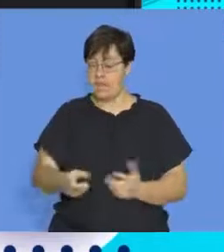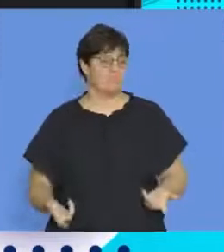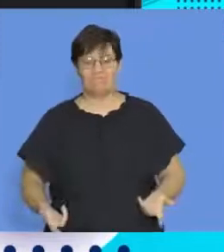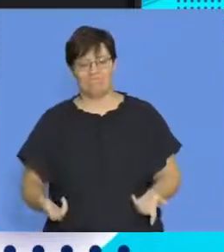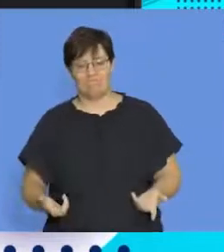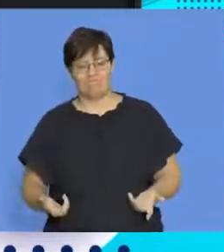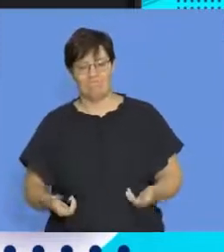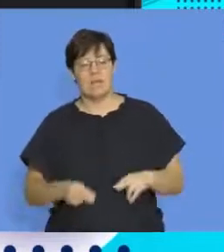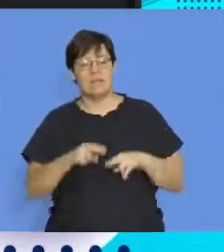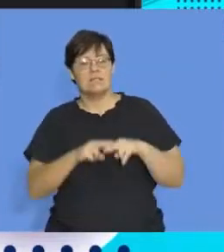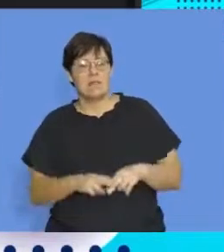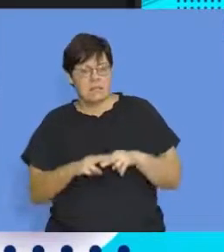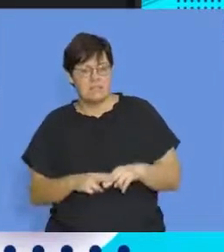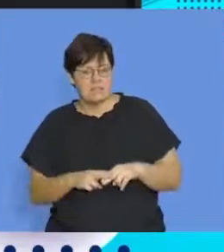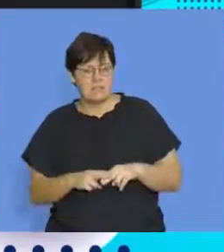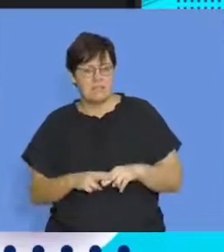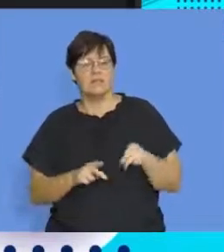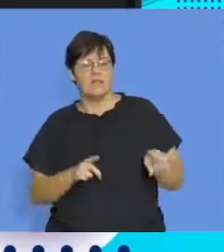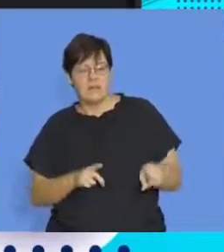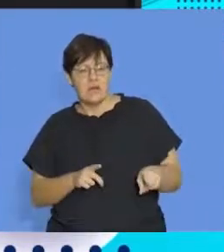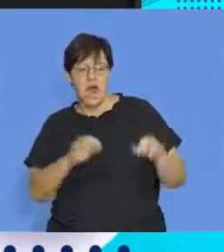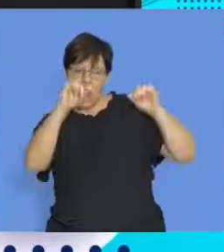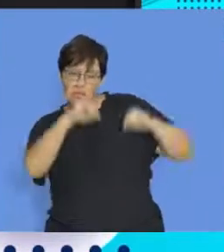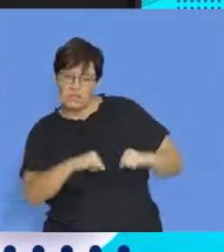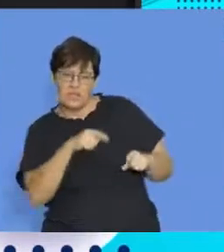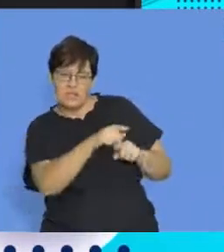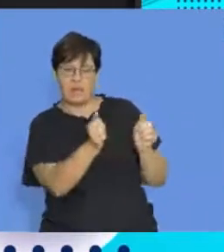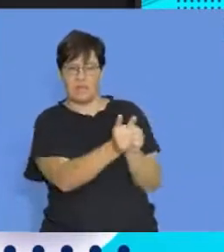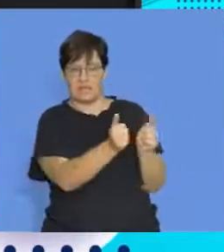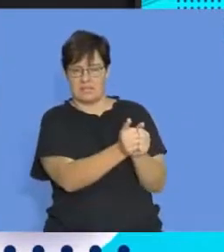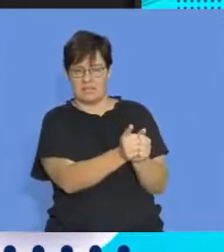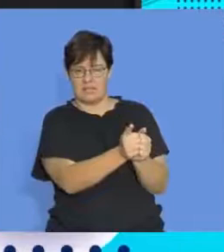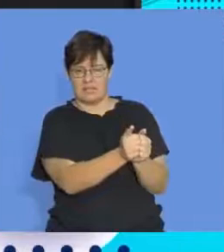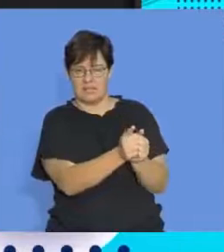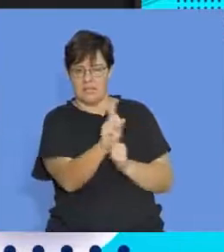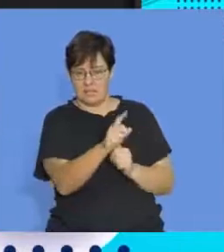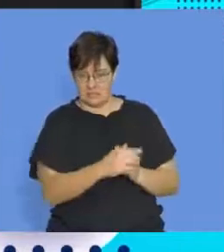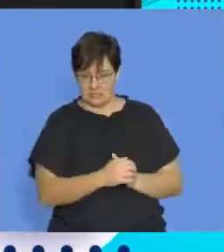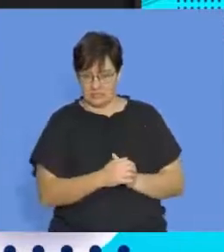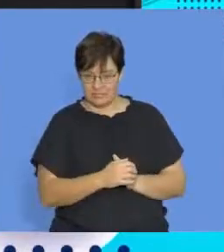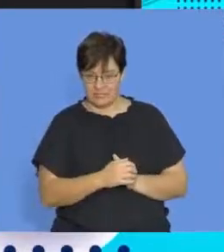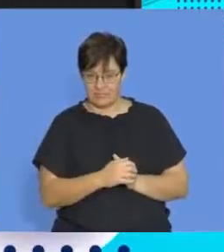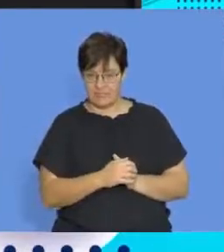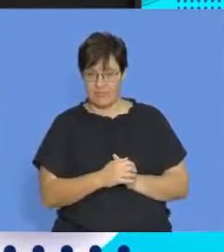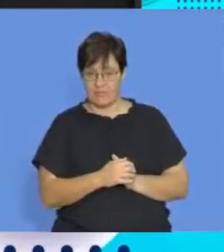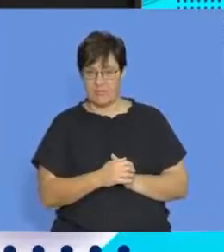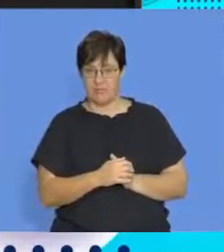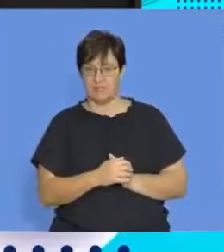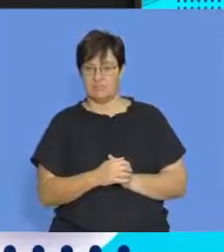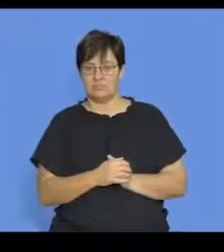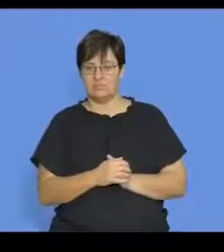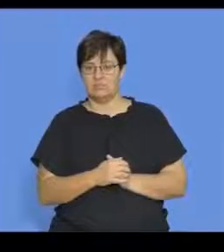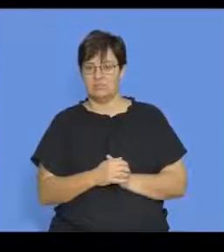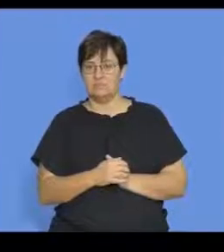same. Okay, it all depends on what they agreed in that partnership agreement. Right, so in